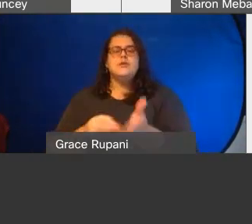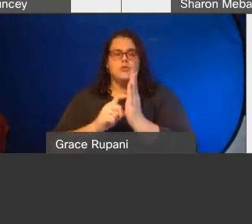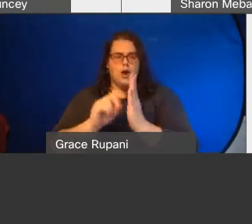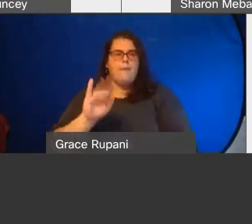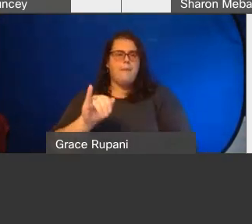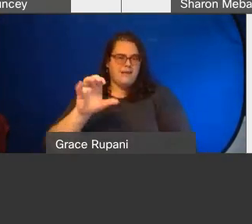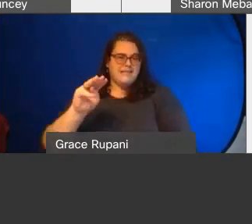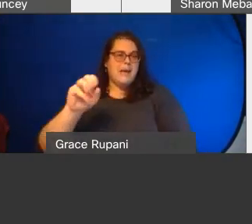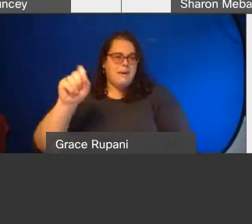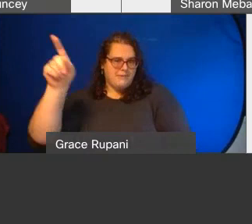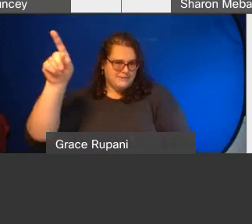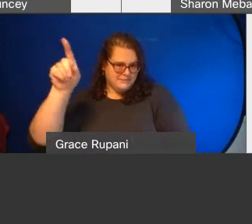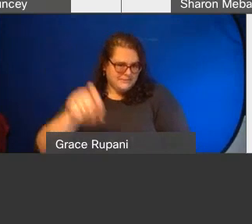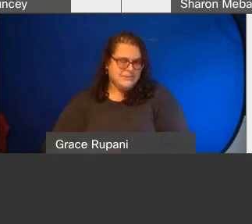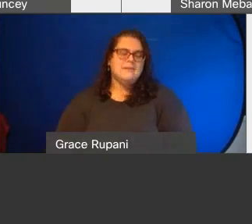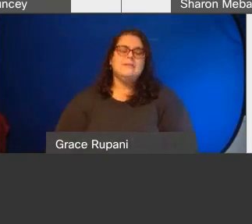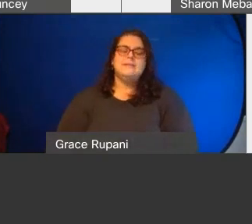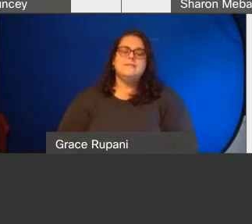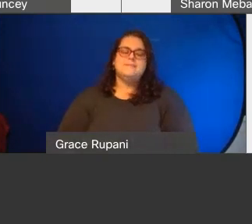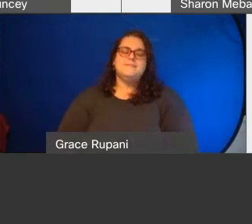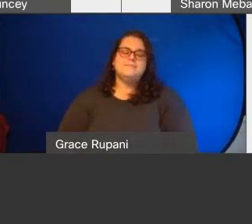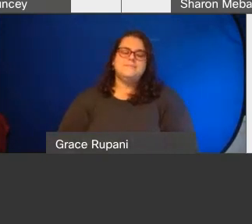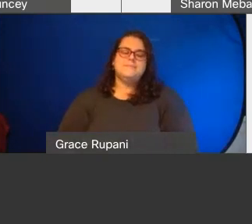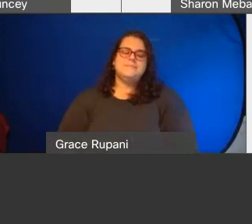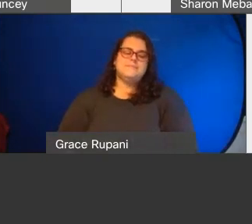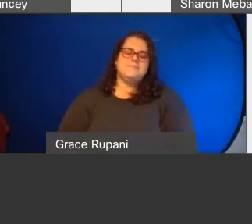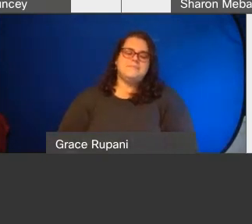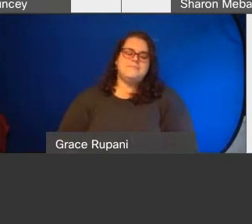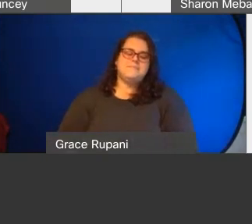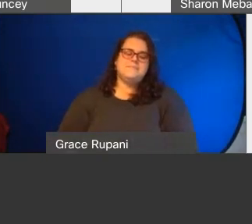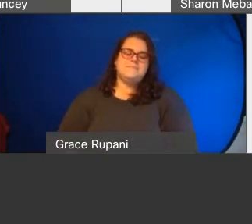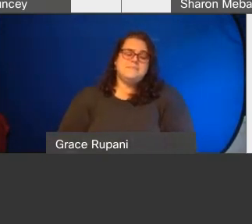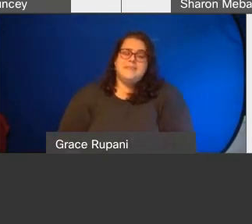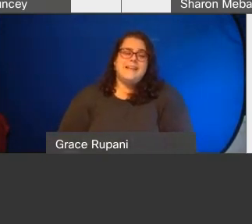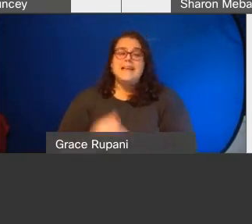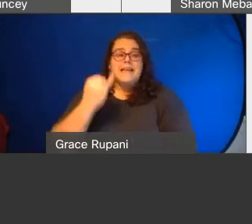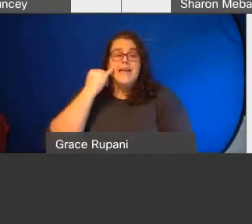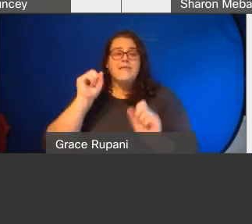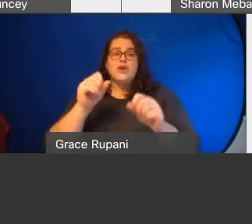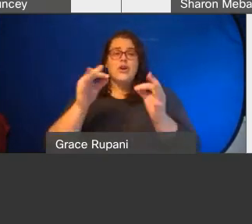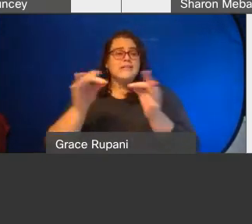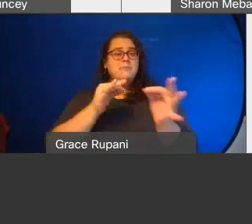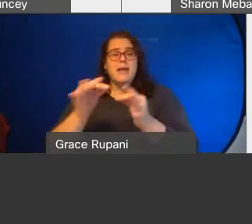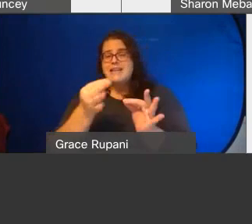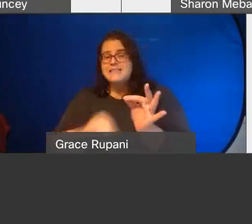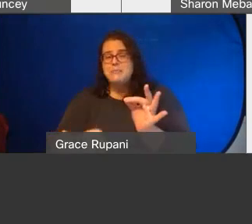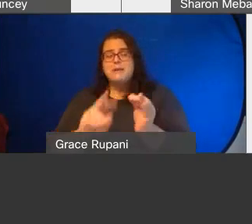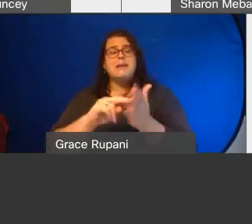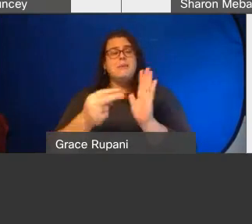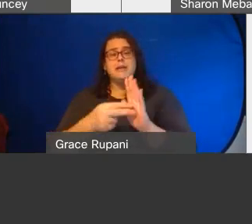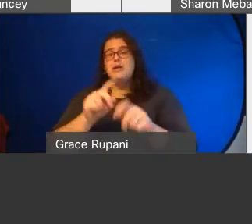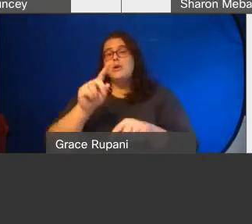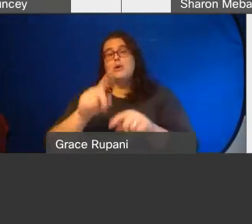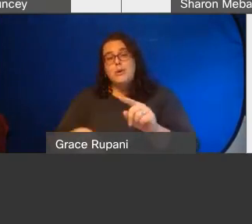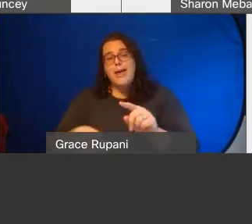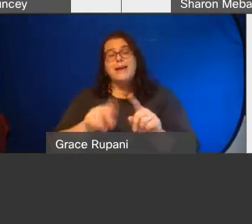Simply put, you can't get money to keep your business open and then bill for a retainer at the same time. So